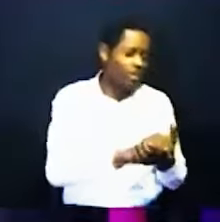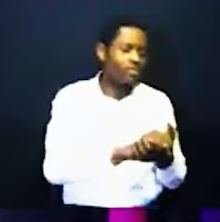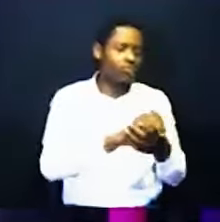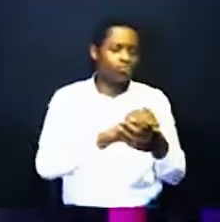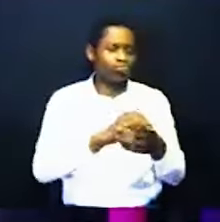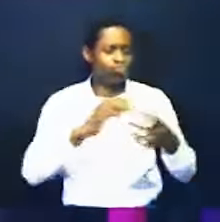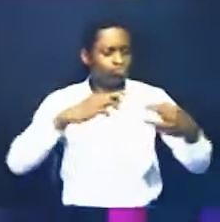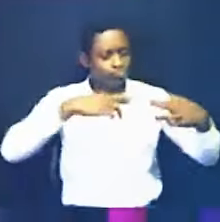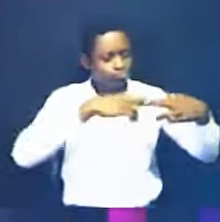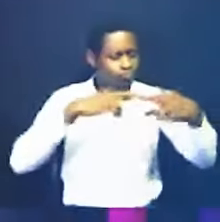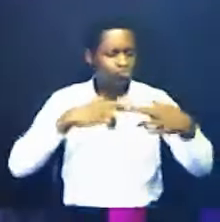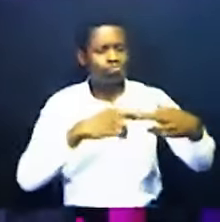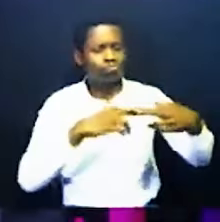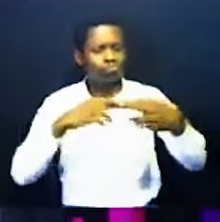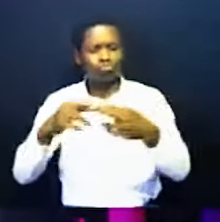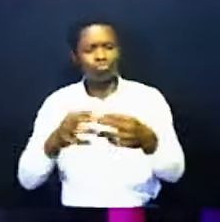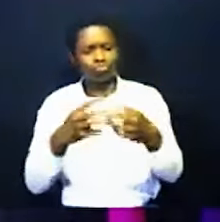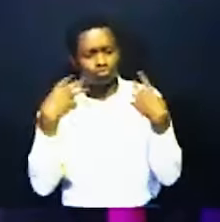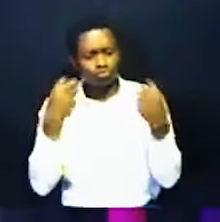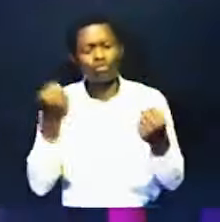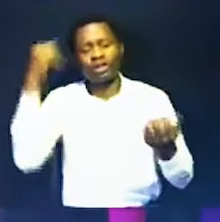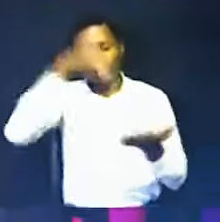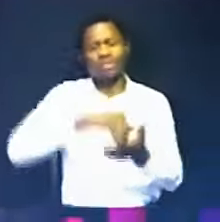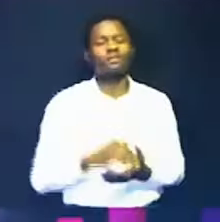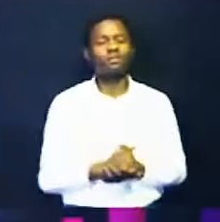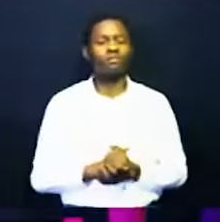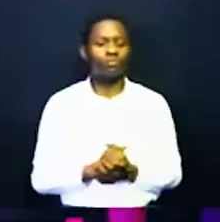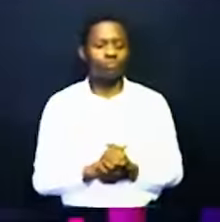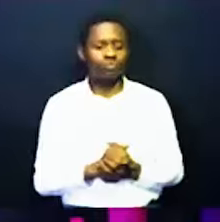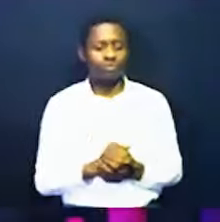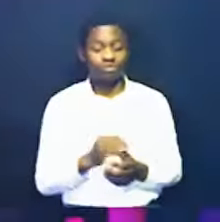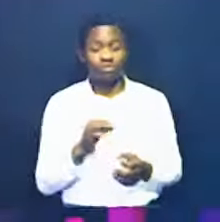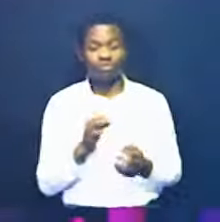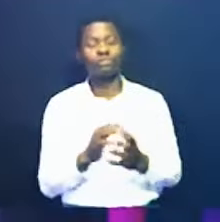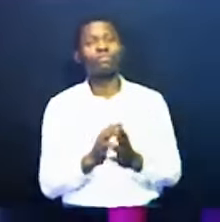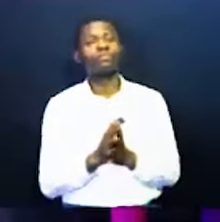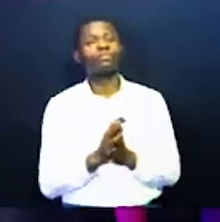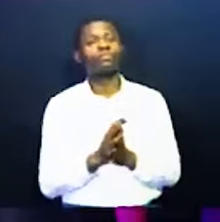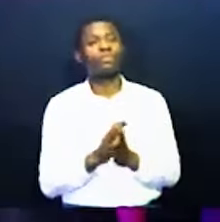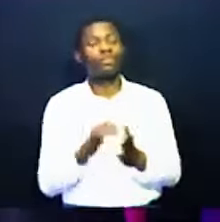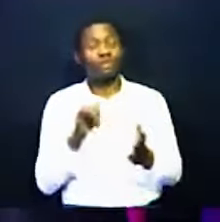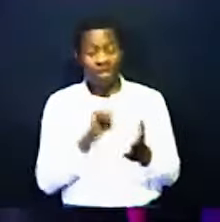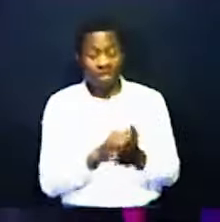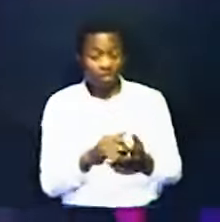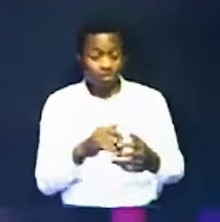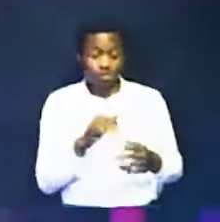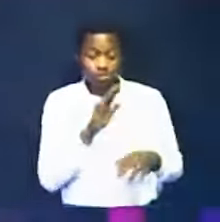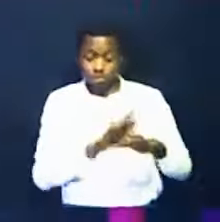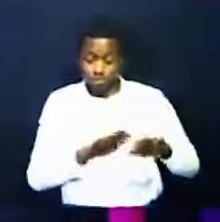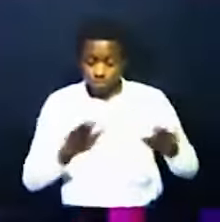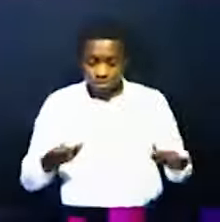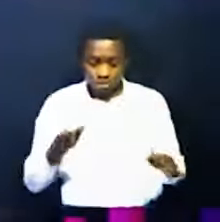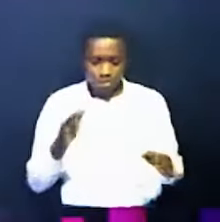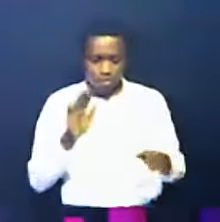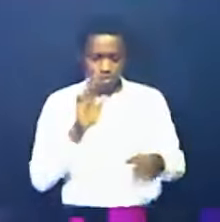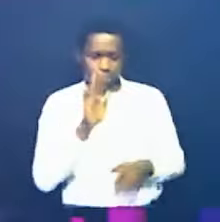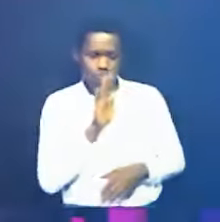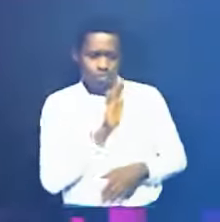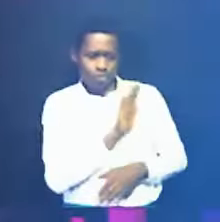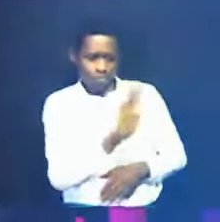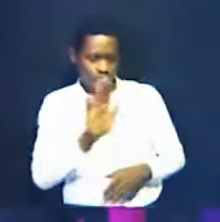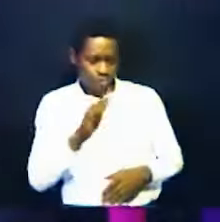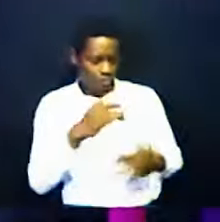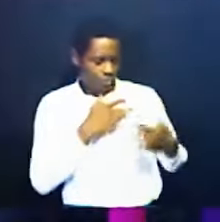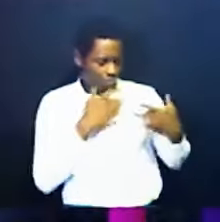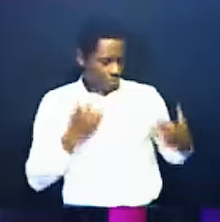and to each other. That the hearts of children who are wayward will be